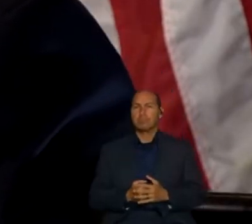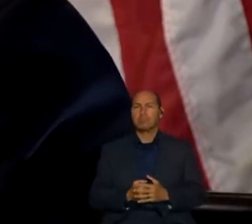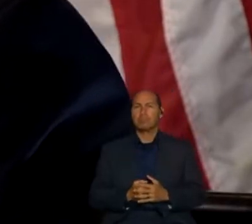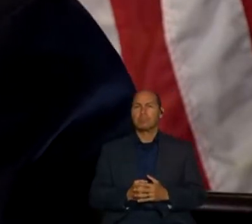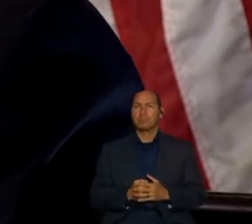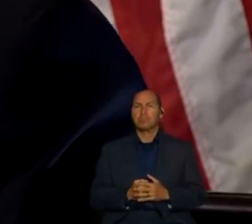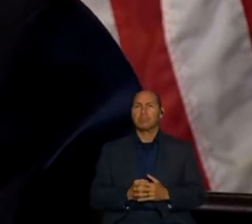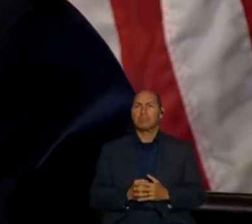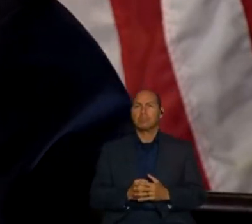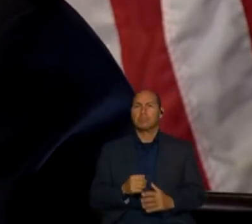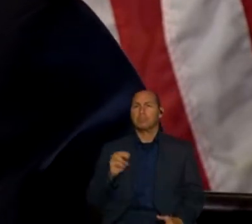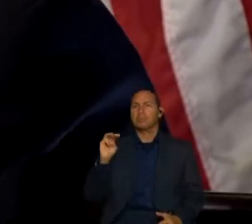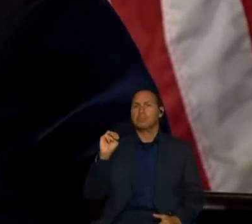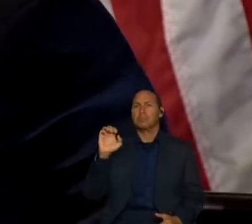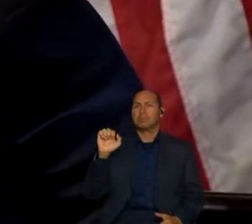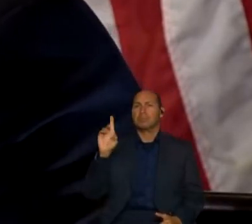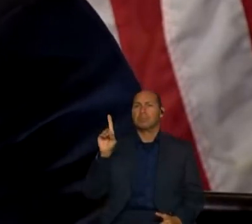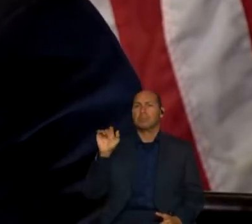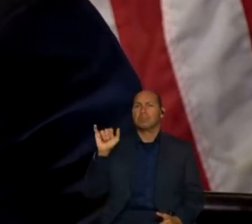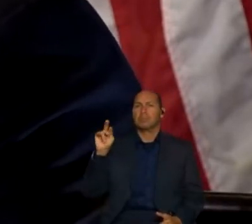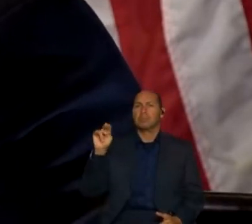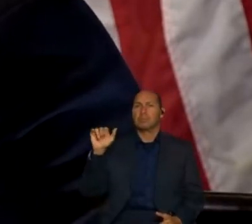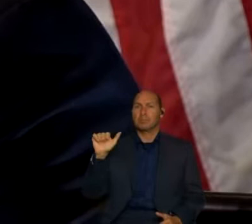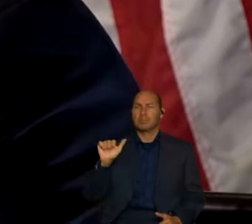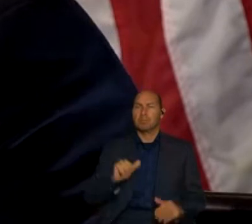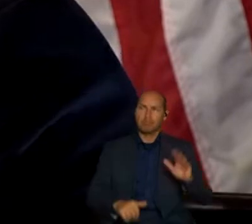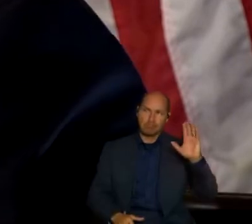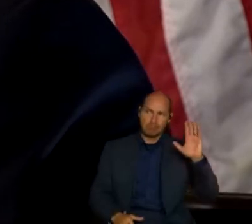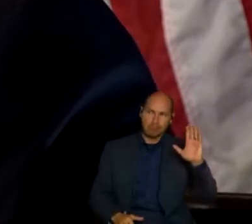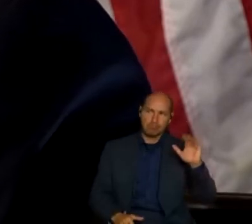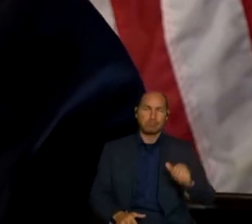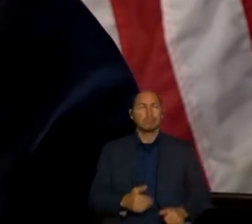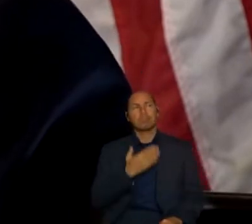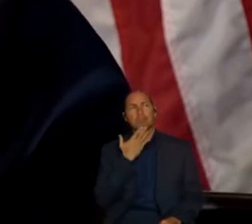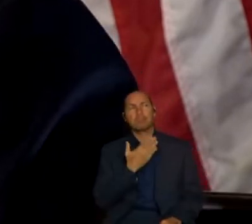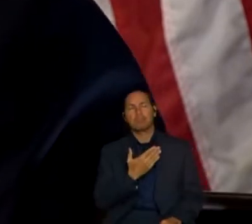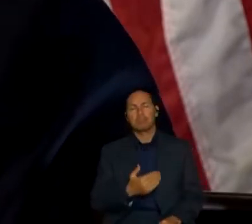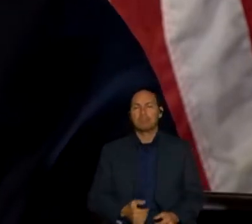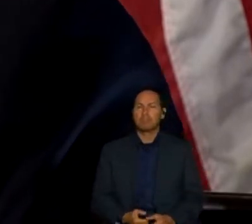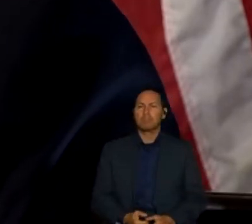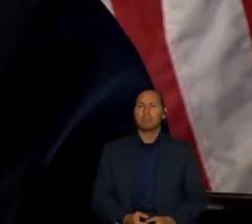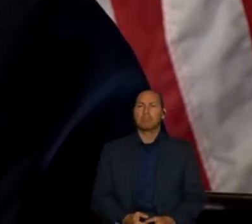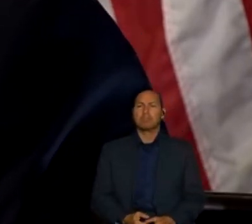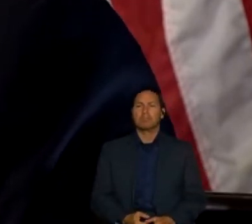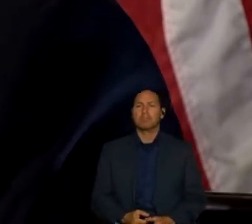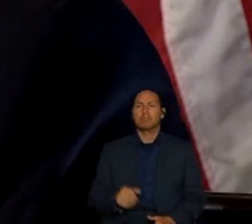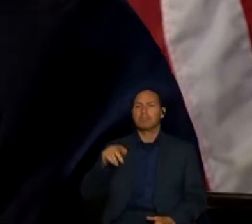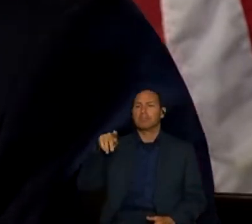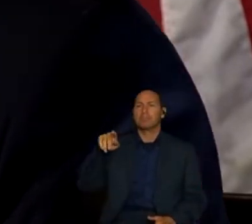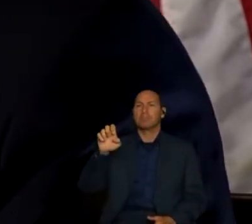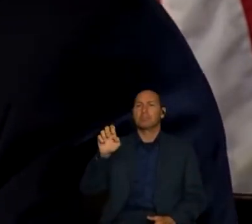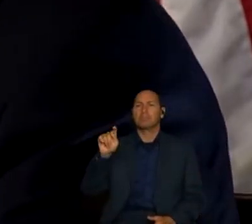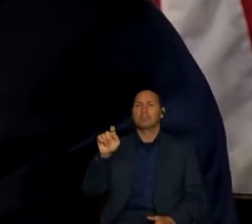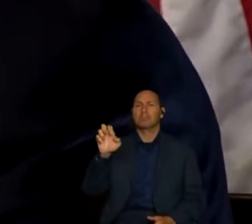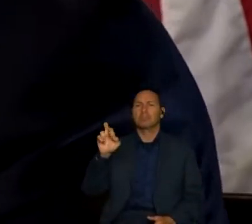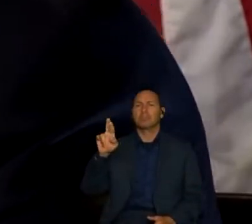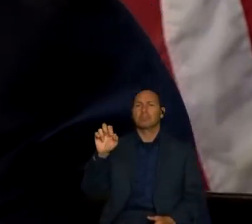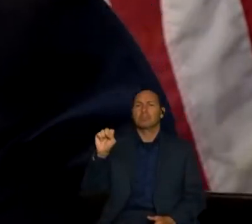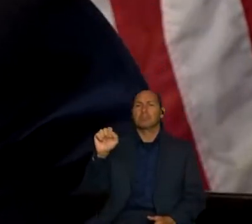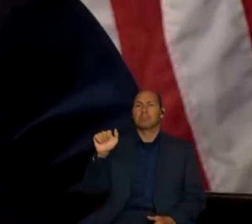Mr. Antonio Medina? I'm here, present. Thanks, Antonio. Mr. Justin Peterson?